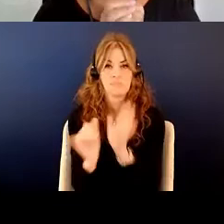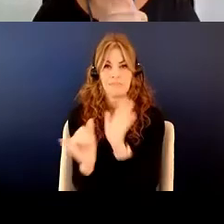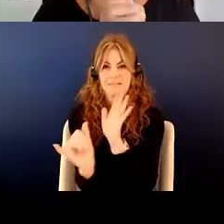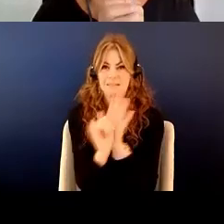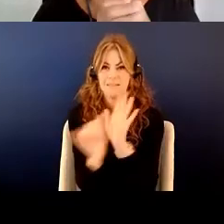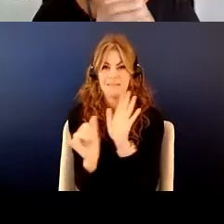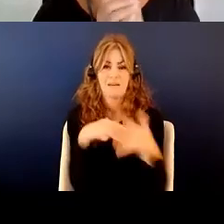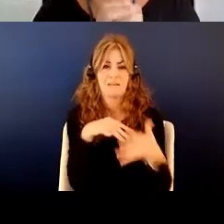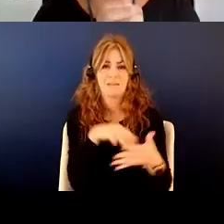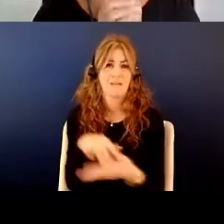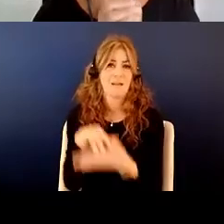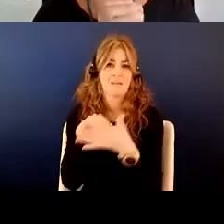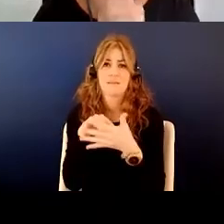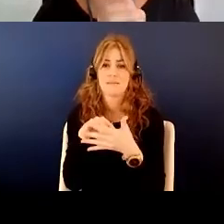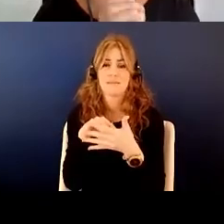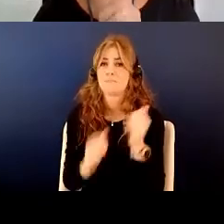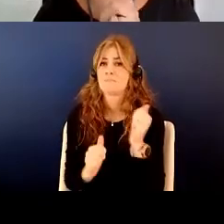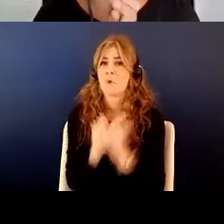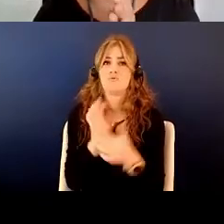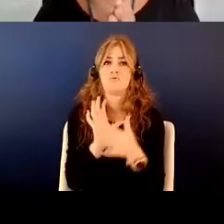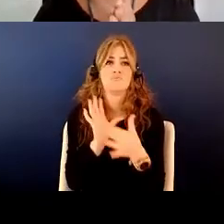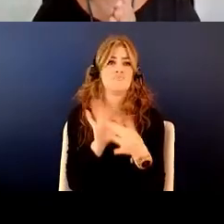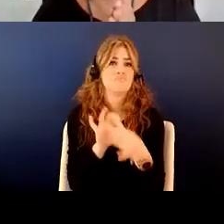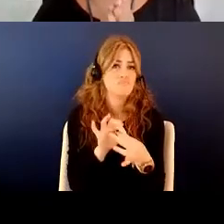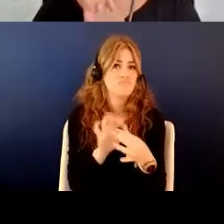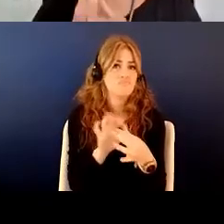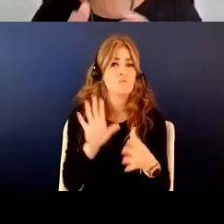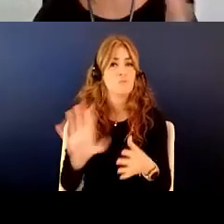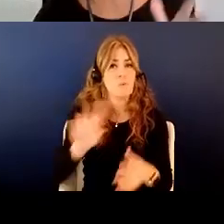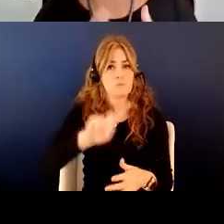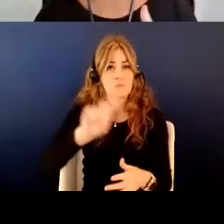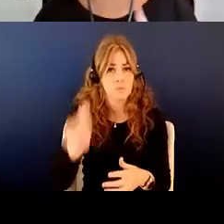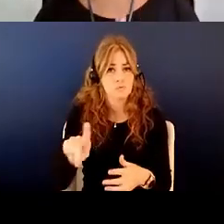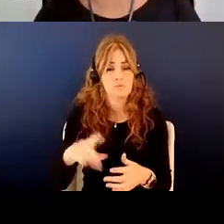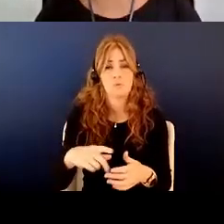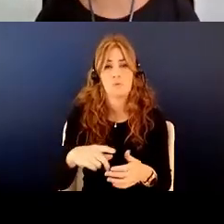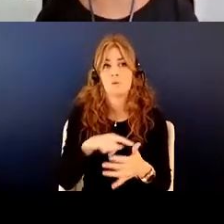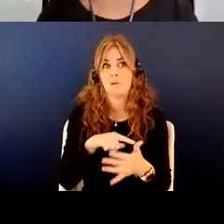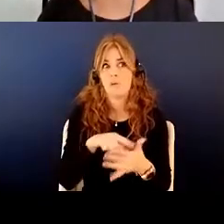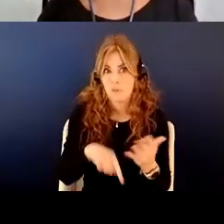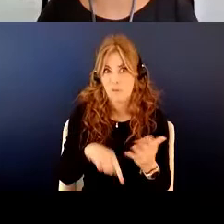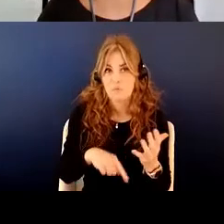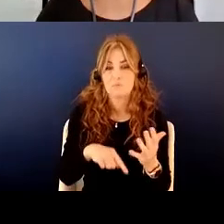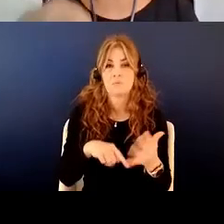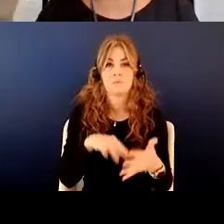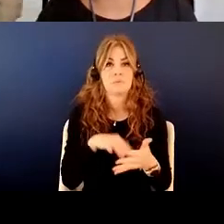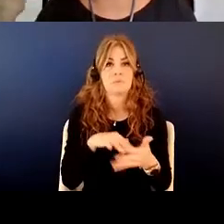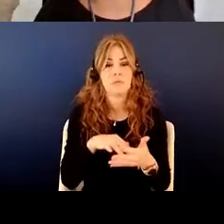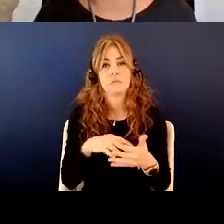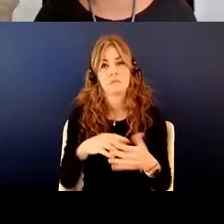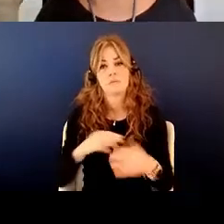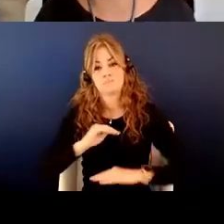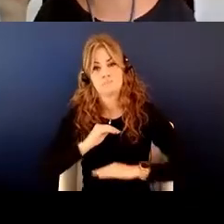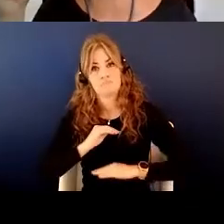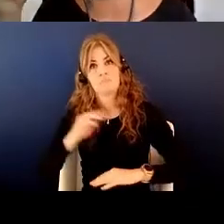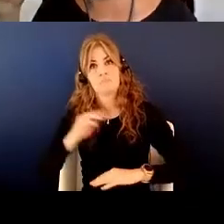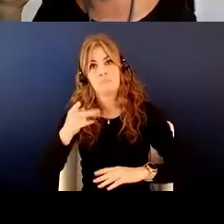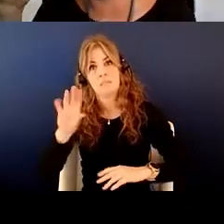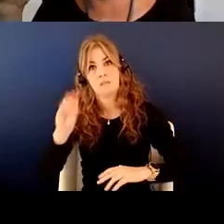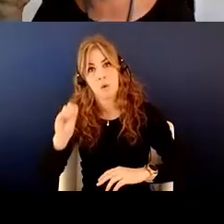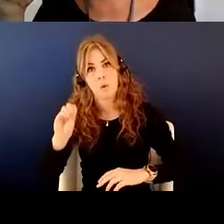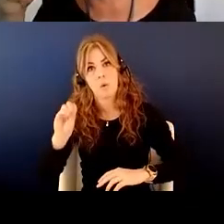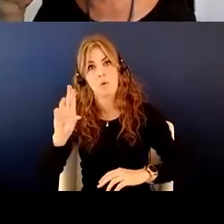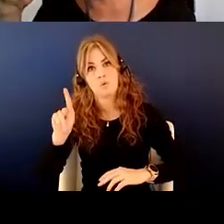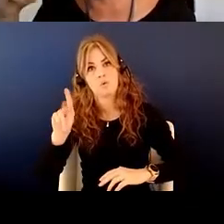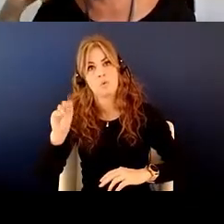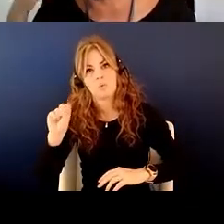that are relevant for your question. And these studies are those that meet those PICOS and UTOS criteria that we talked